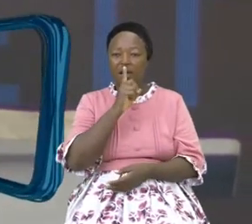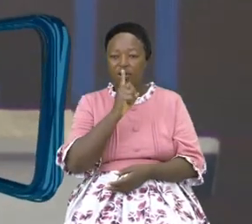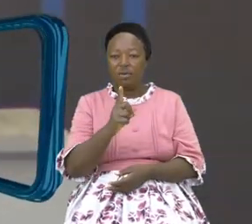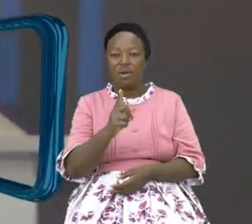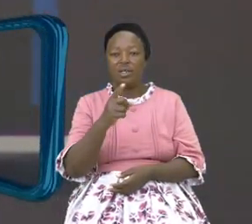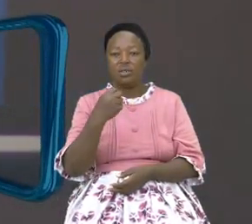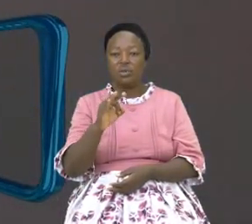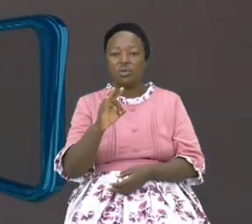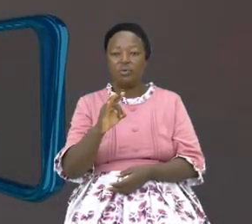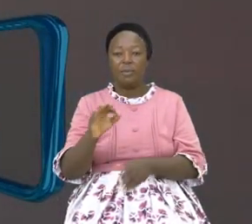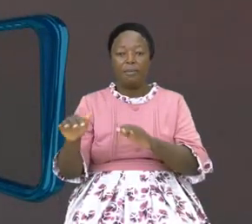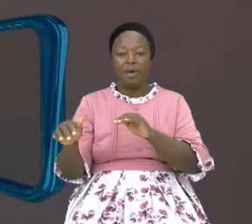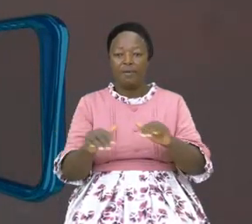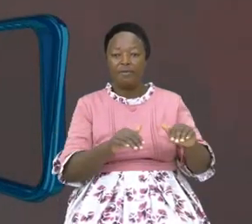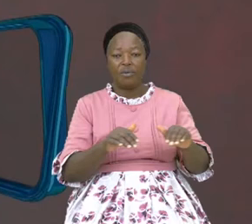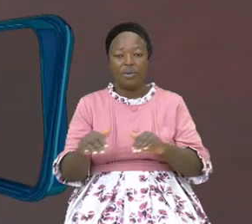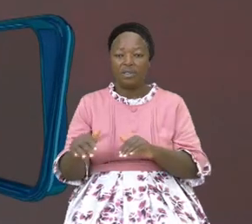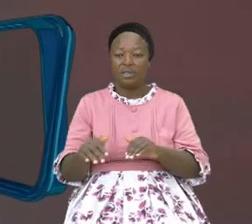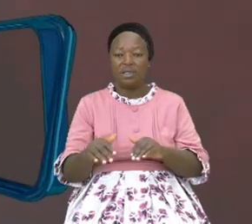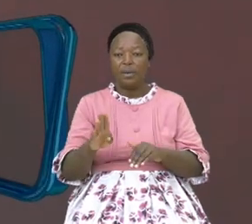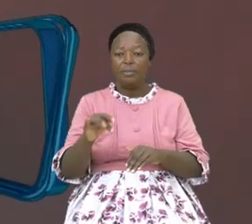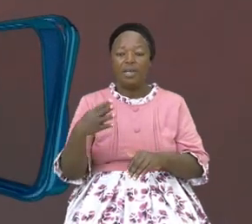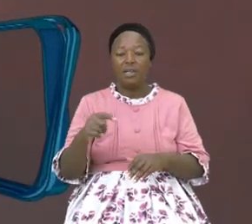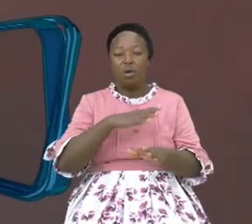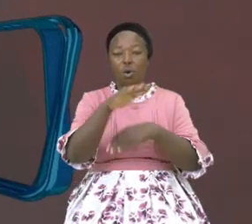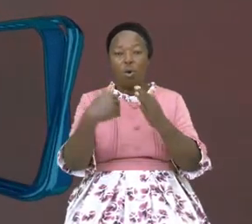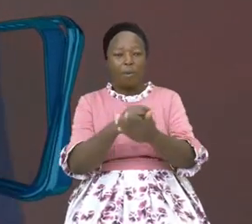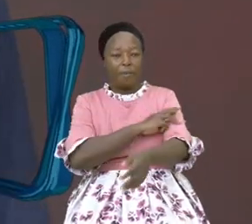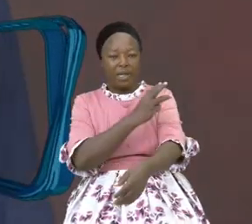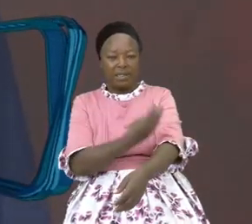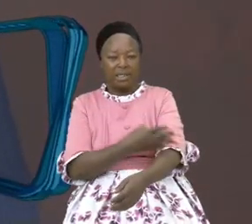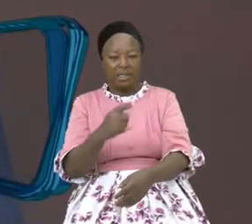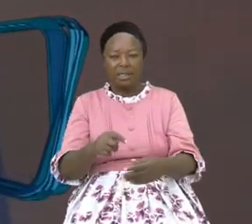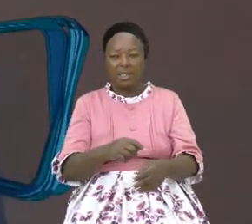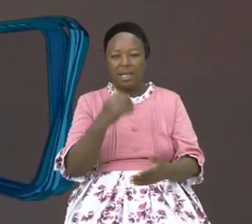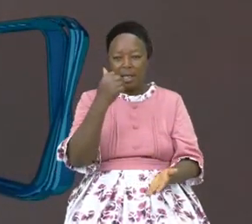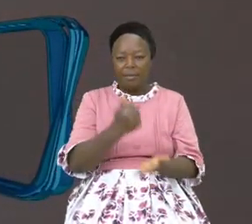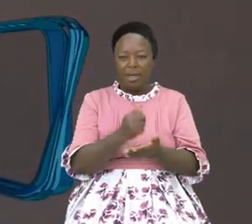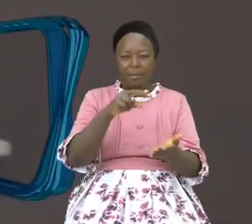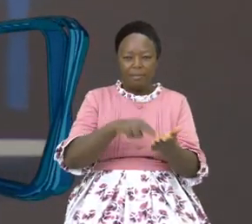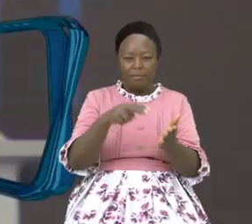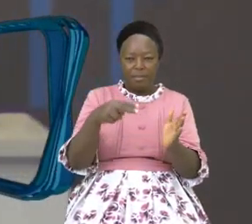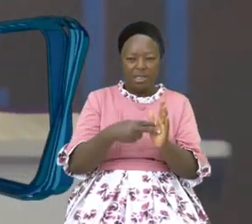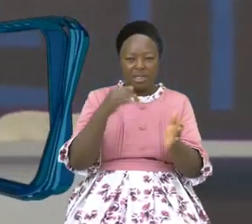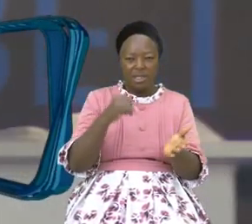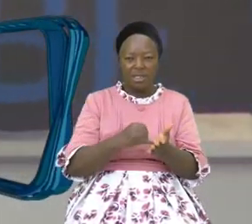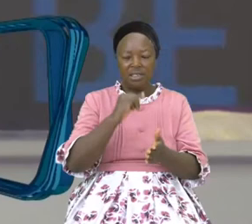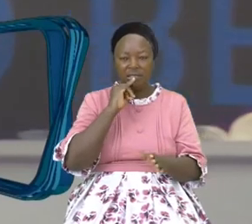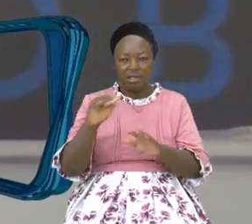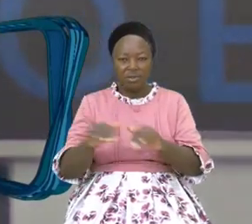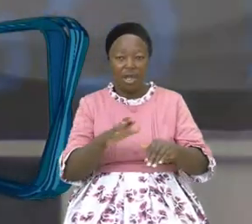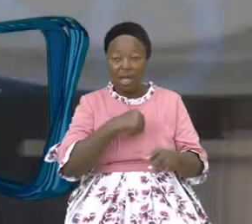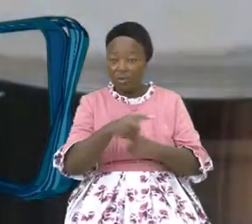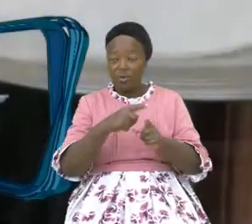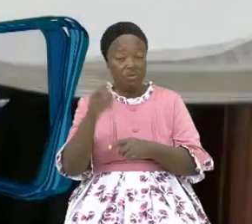of performance by the Almighty. The amen means it is done. And when you hear